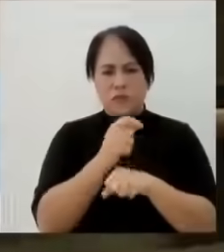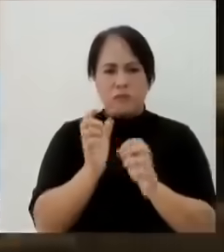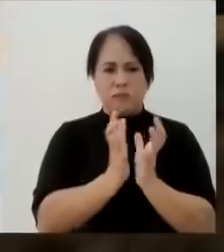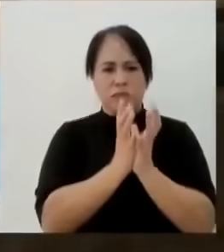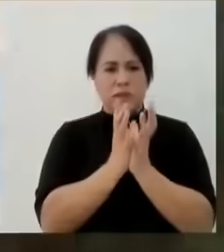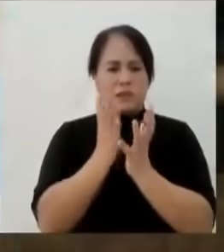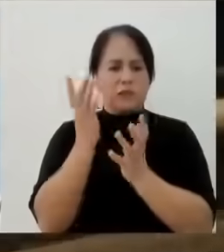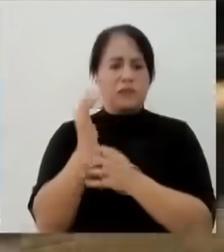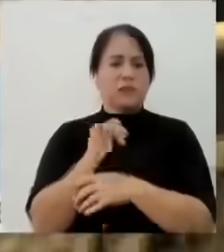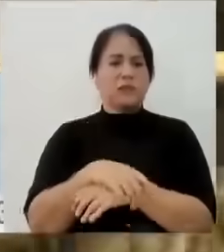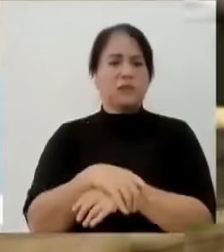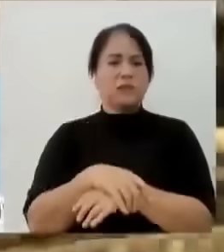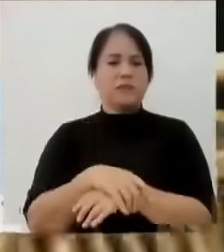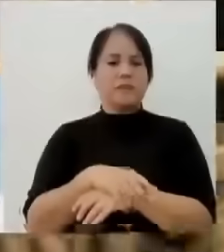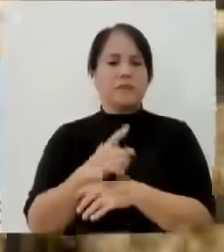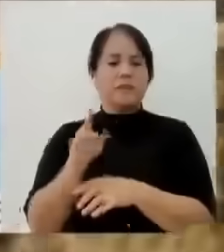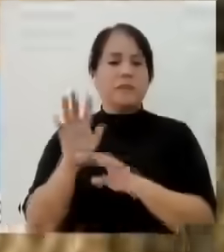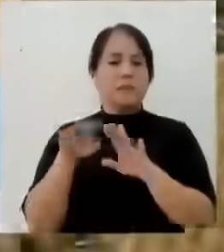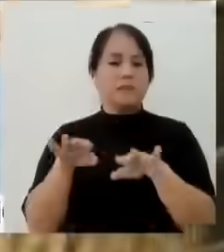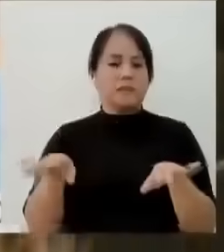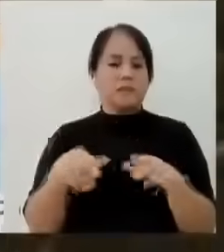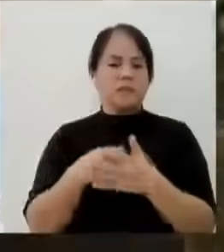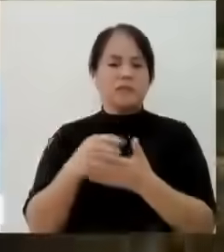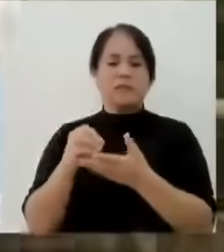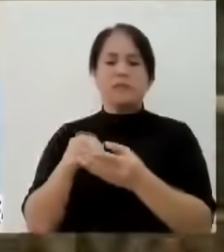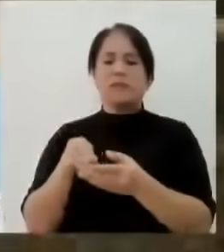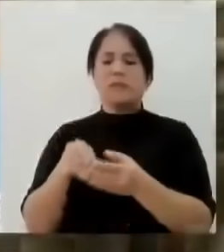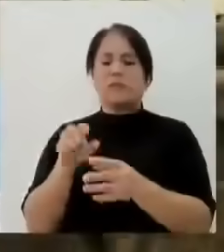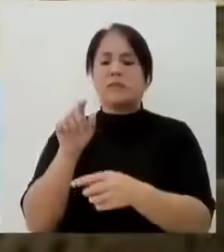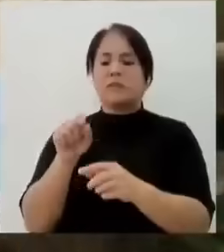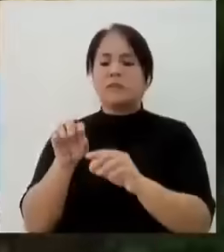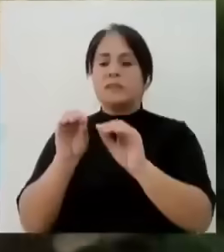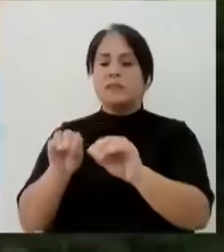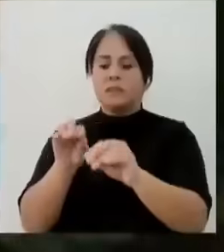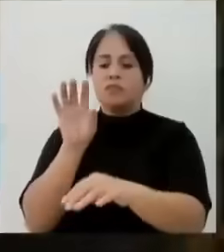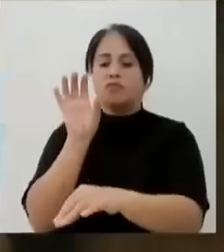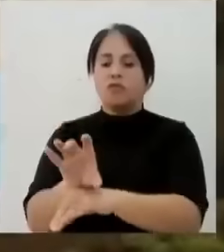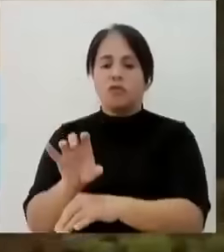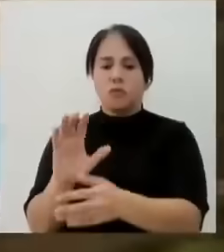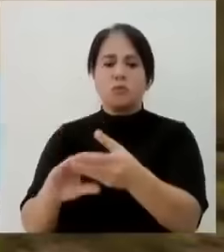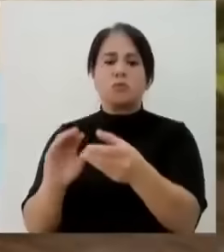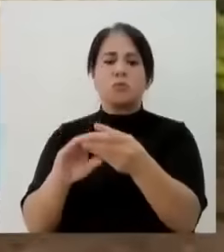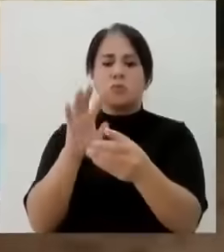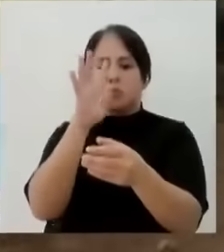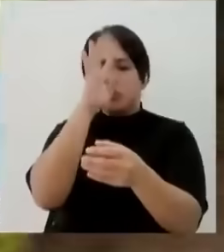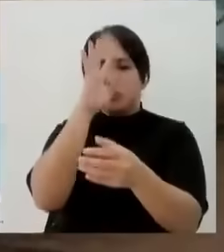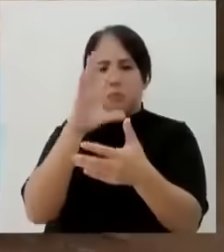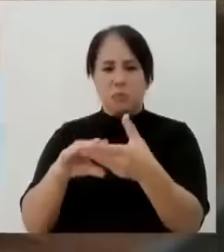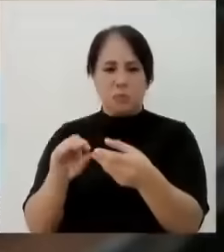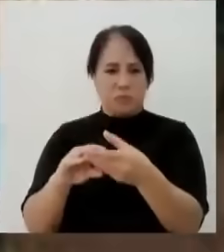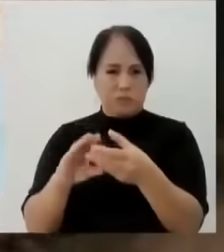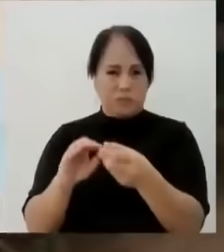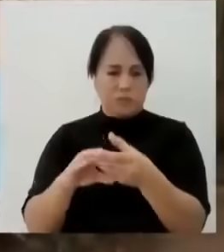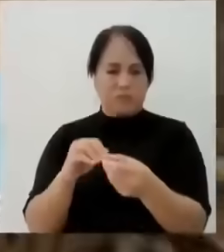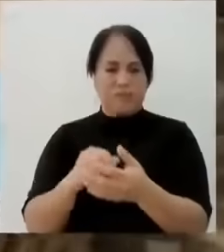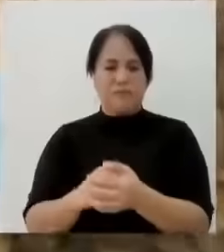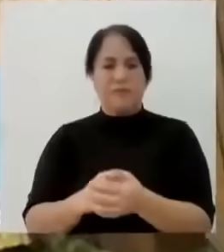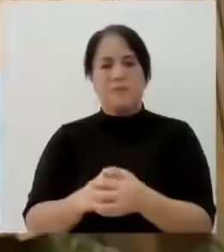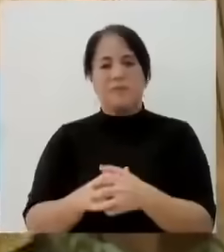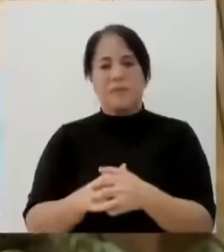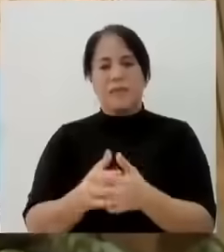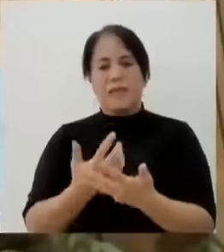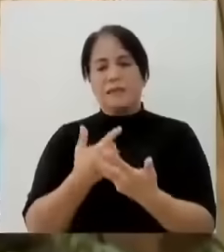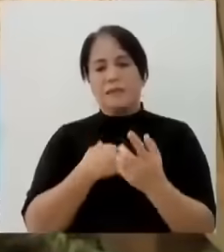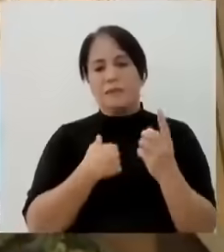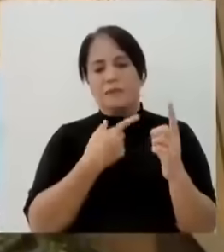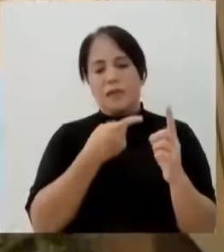like their children were coached, their children were forced to fabricate these stories. Mm. So the reputation of